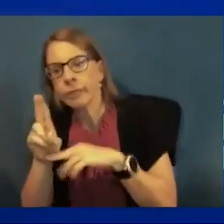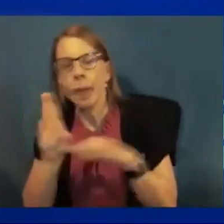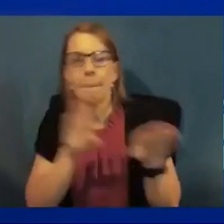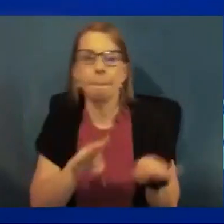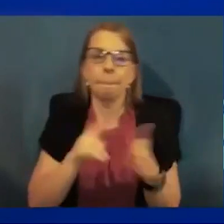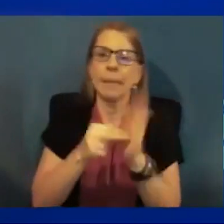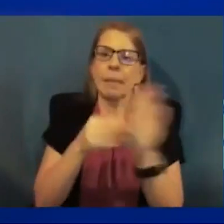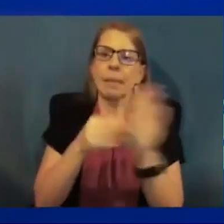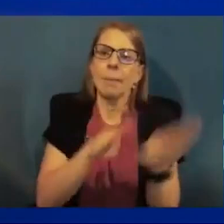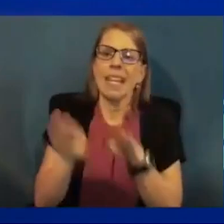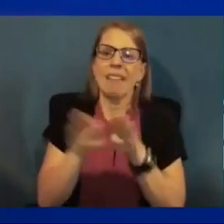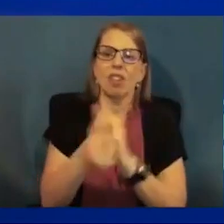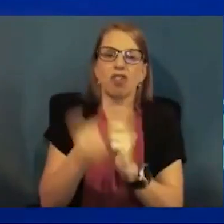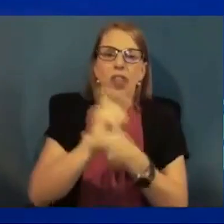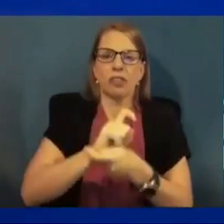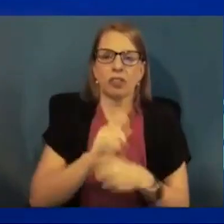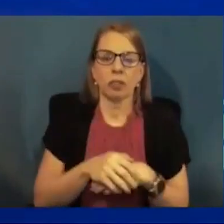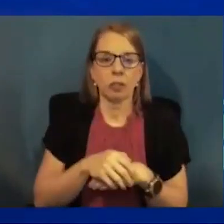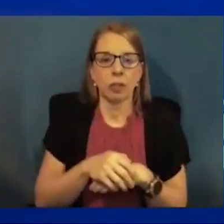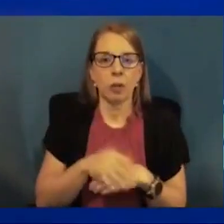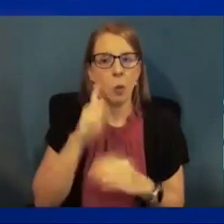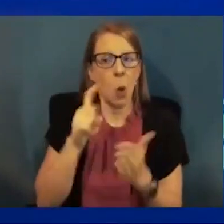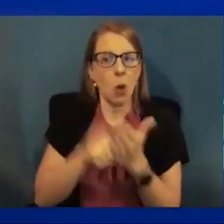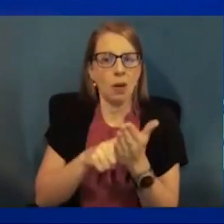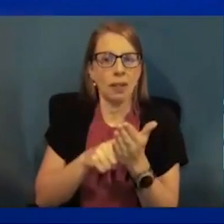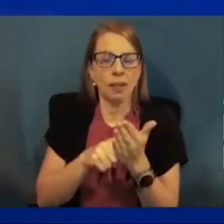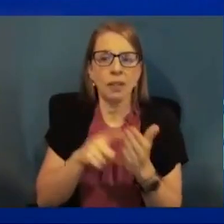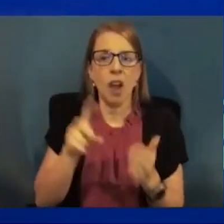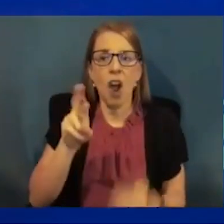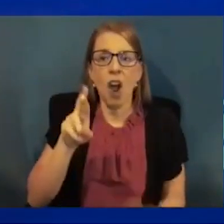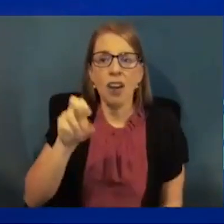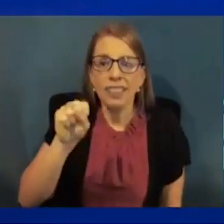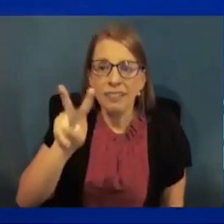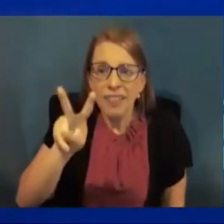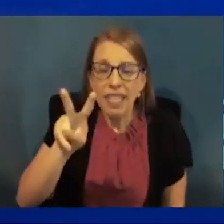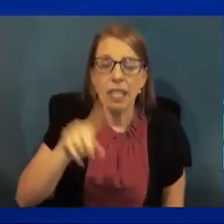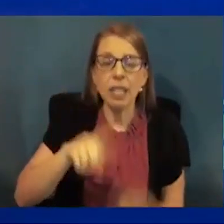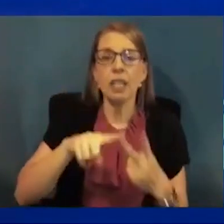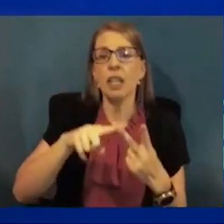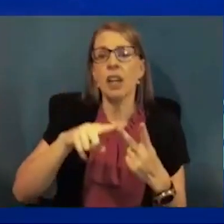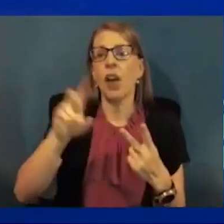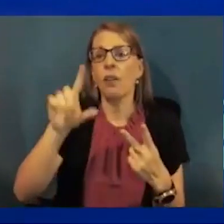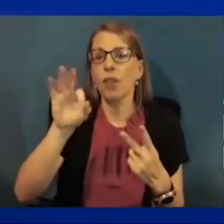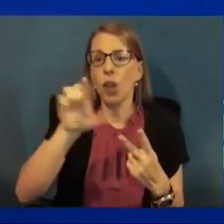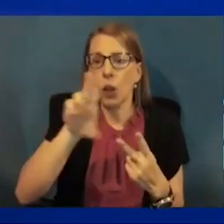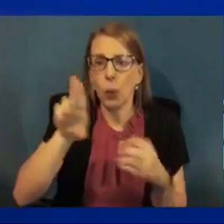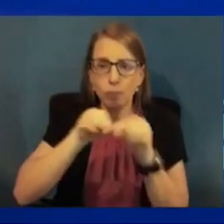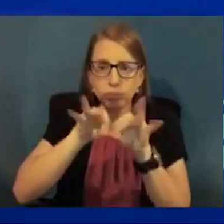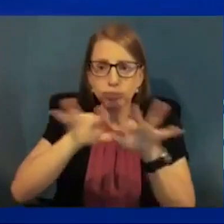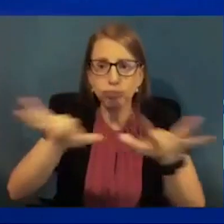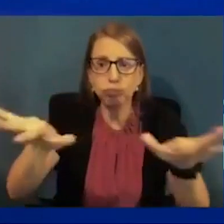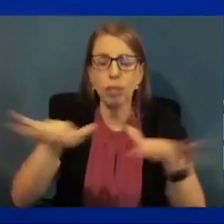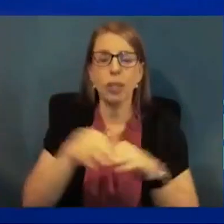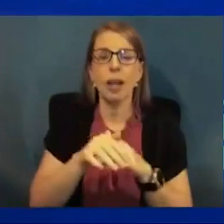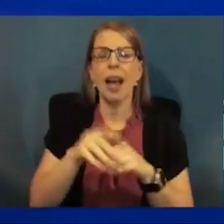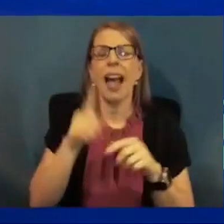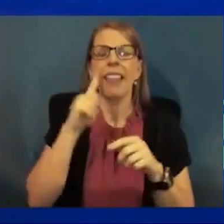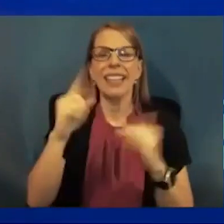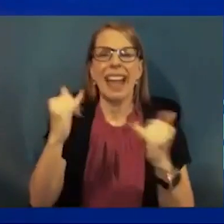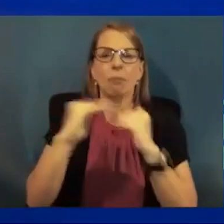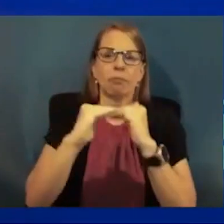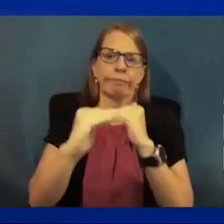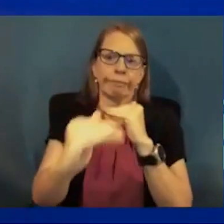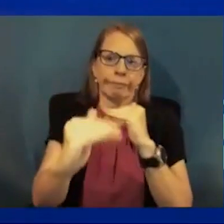are seeing an uptick in parainfluenza and RSV in the community, starting to level out now, but I think people took their masks off. There were